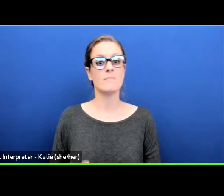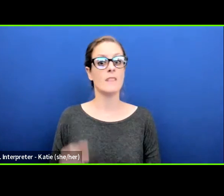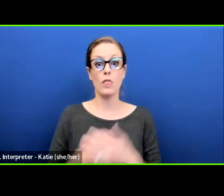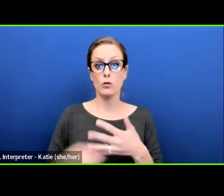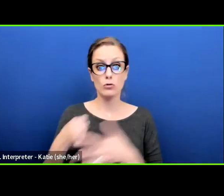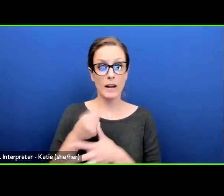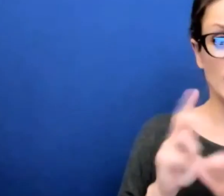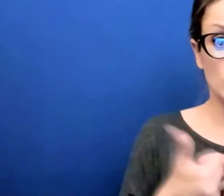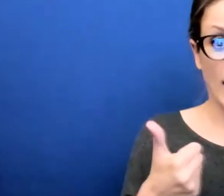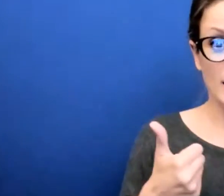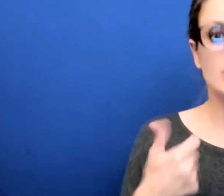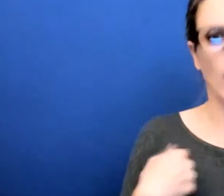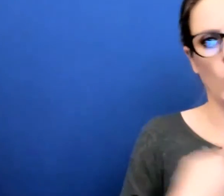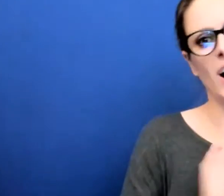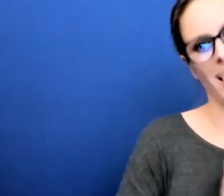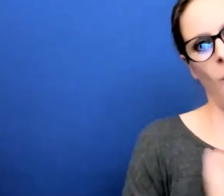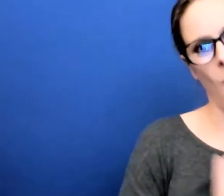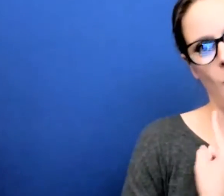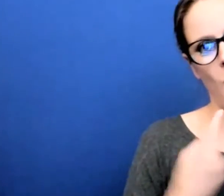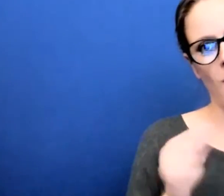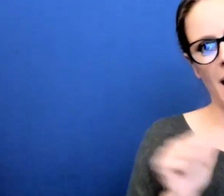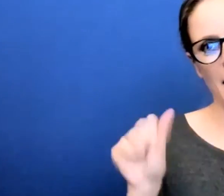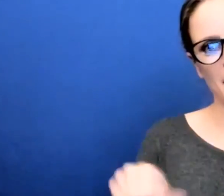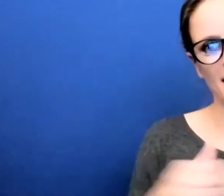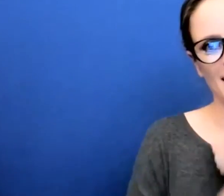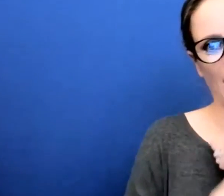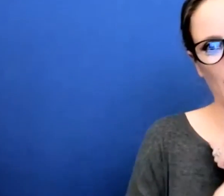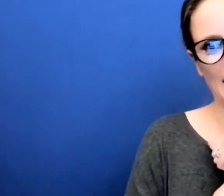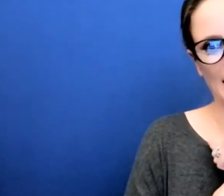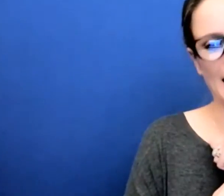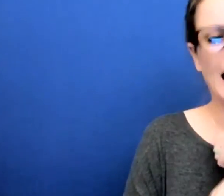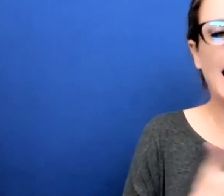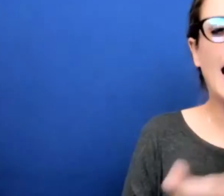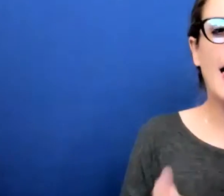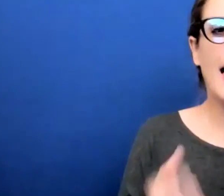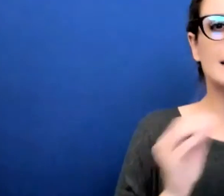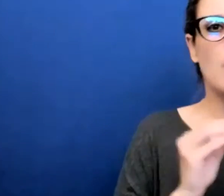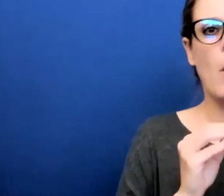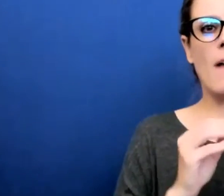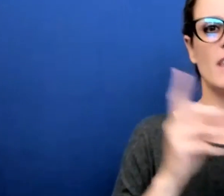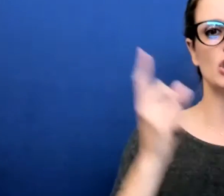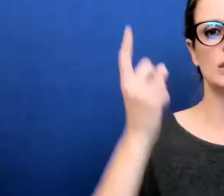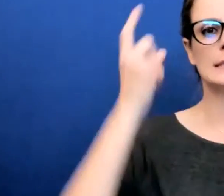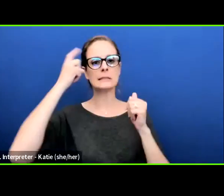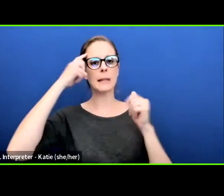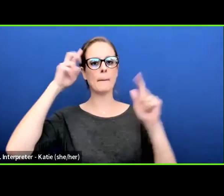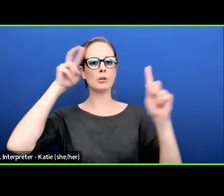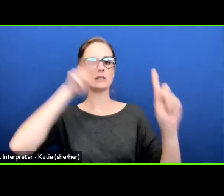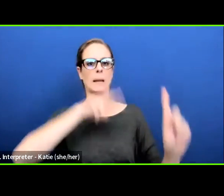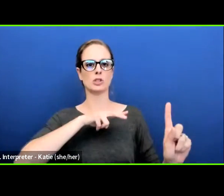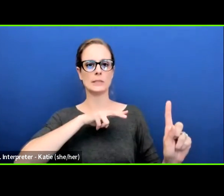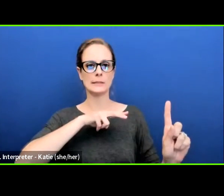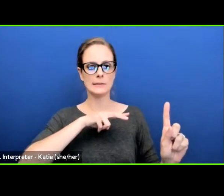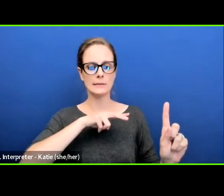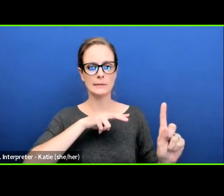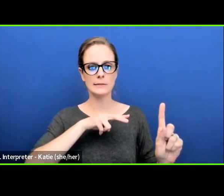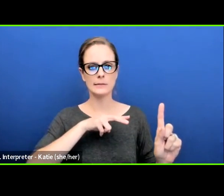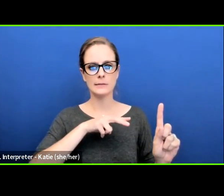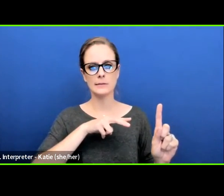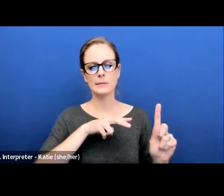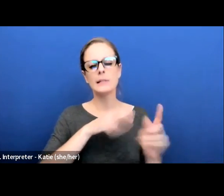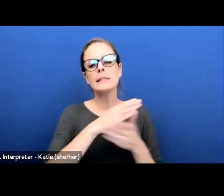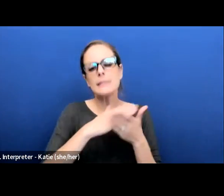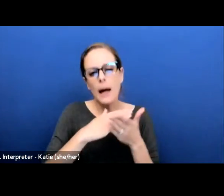we're alone. I think that's as much one of perception. That aspects of that have been true for a long time, but I